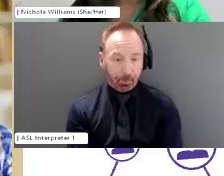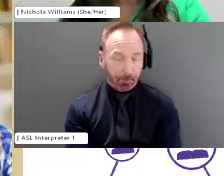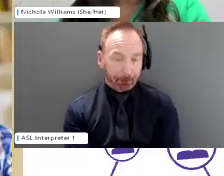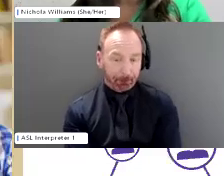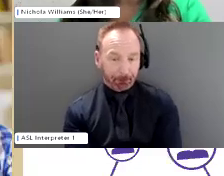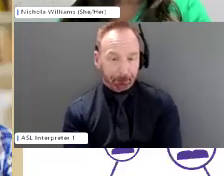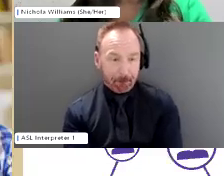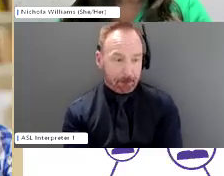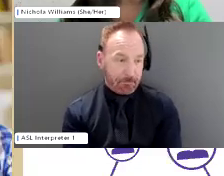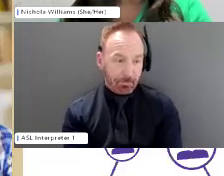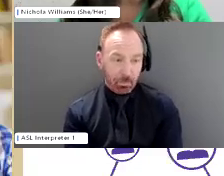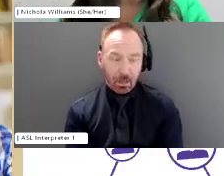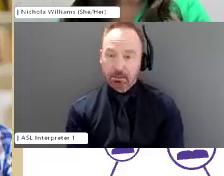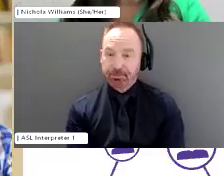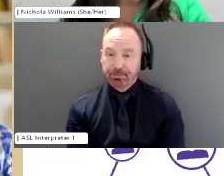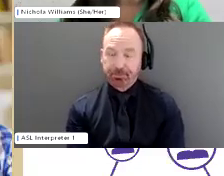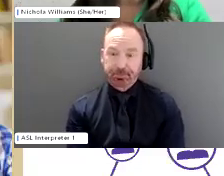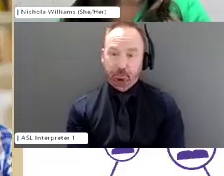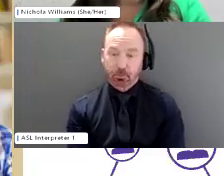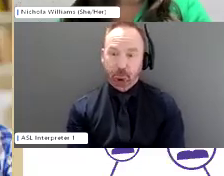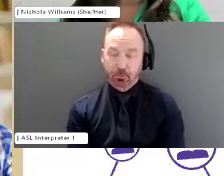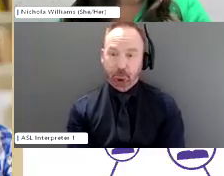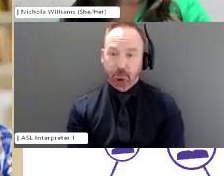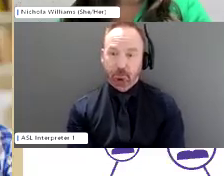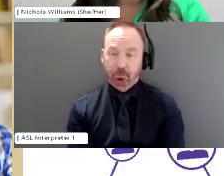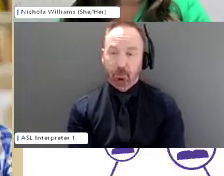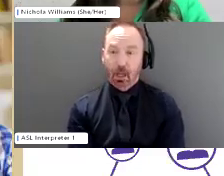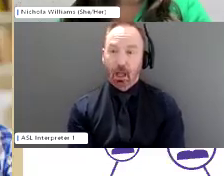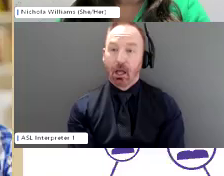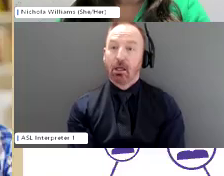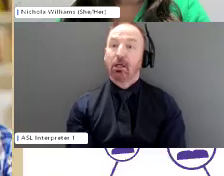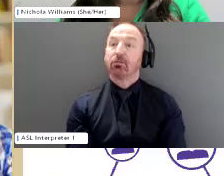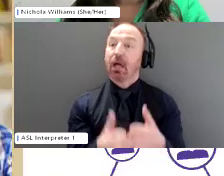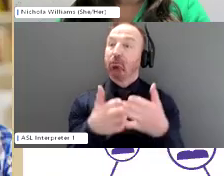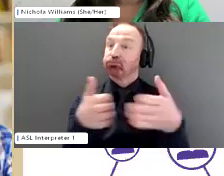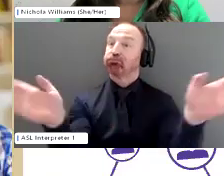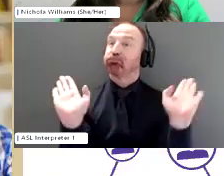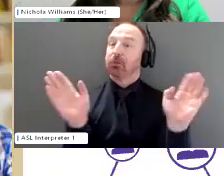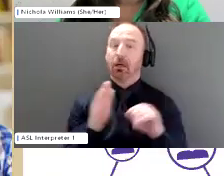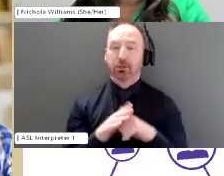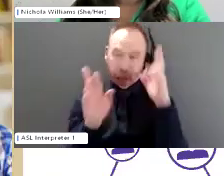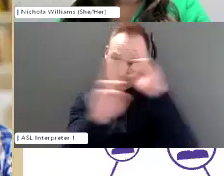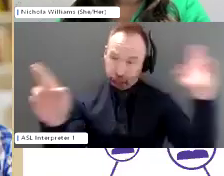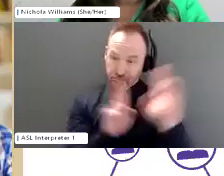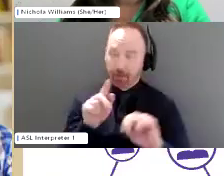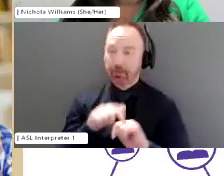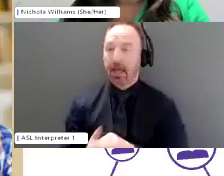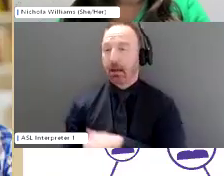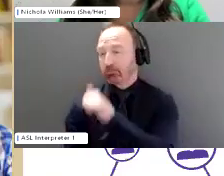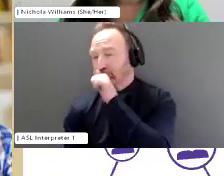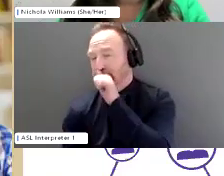Just a reminder that this is a public forum, so we do respect people's privacy and confidentiality. If you have a